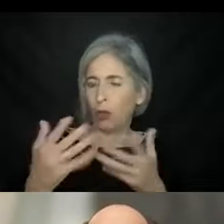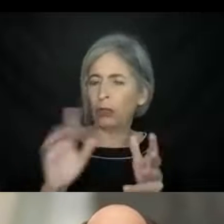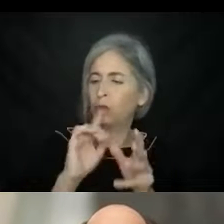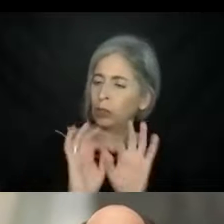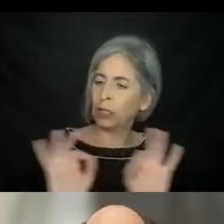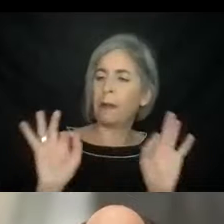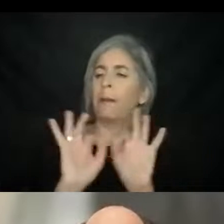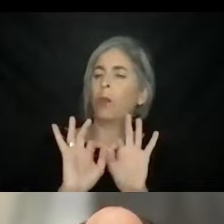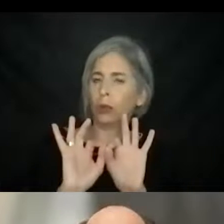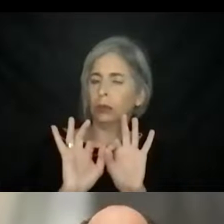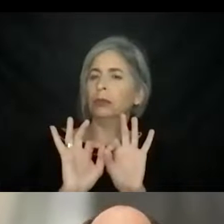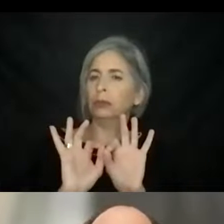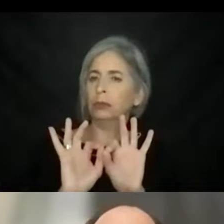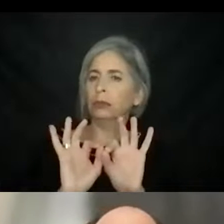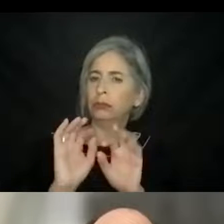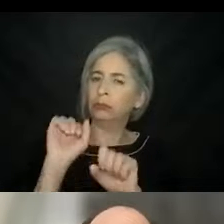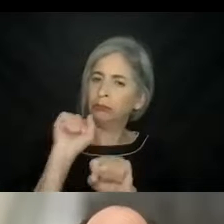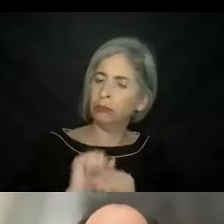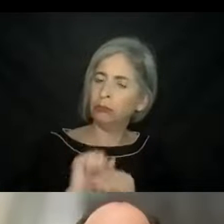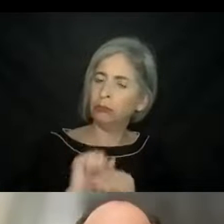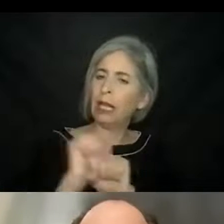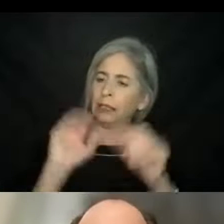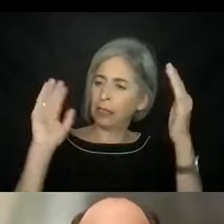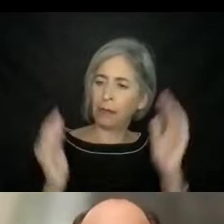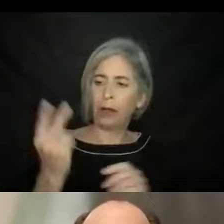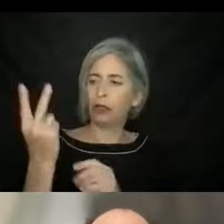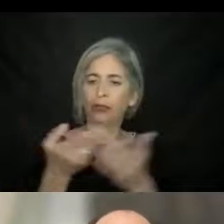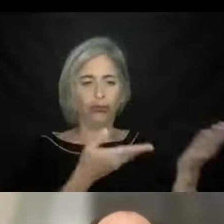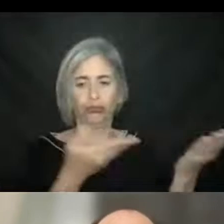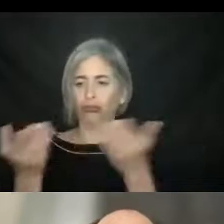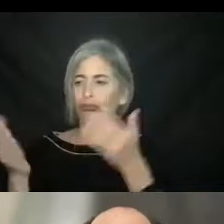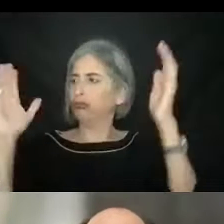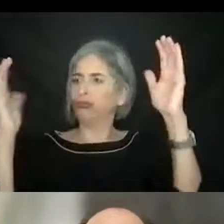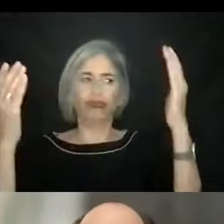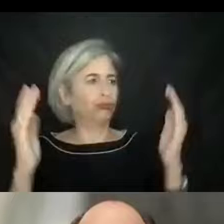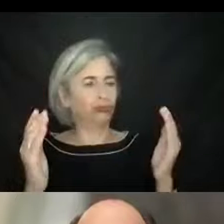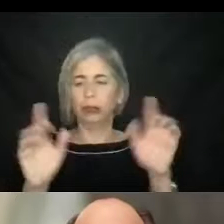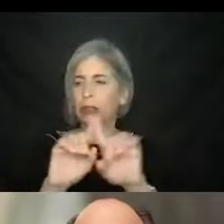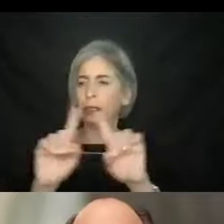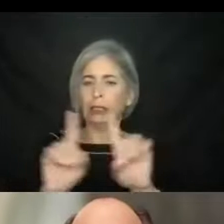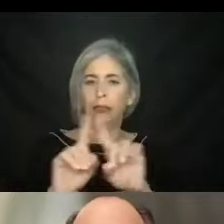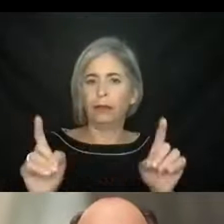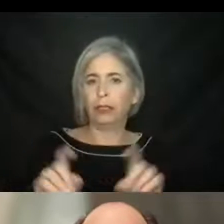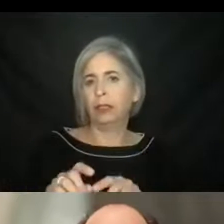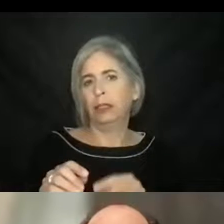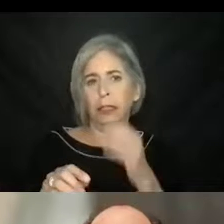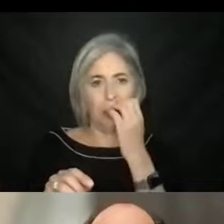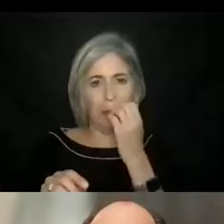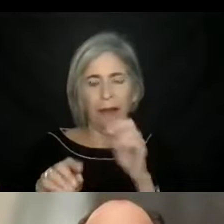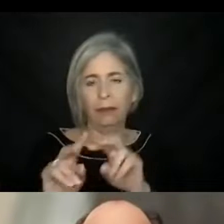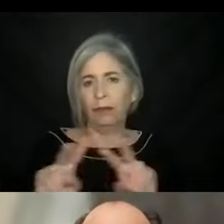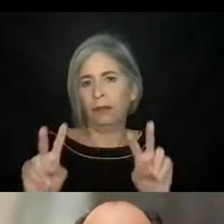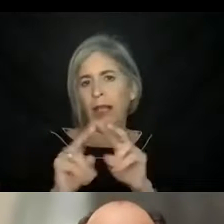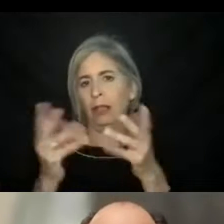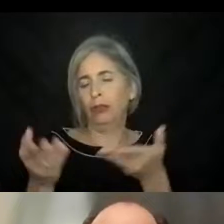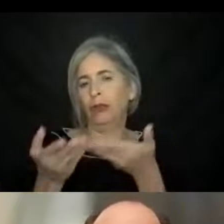important task of comparing two offers and look at the different accessibility value offered by